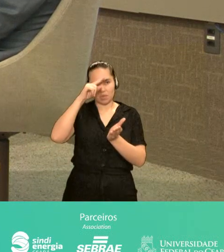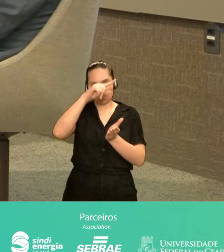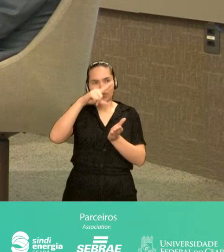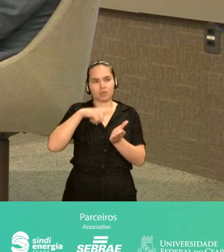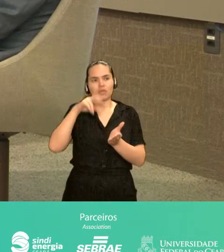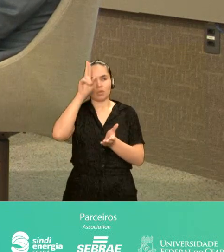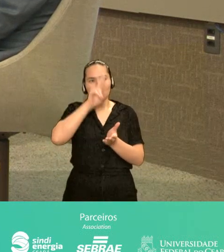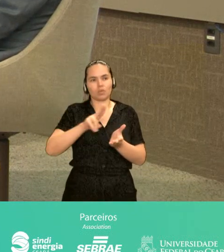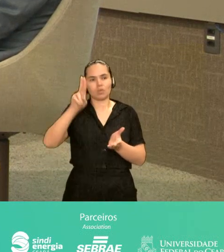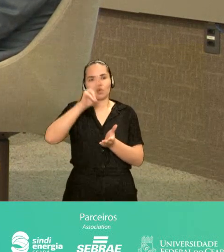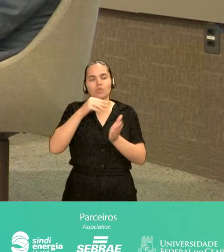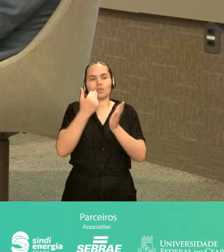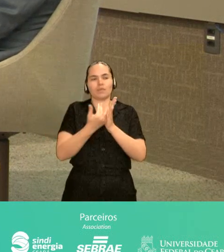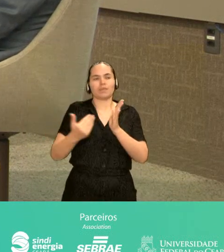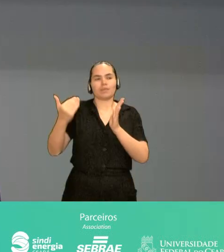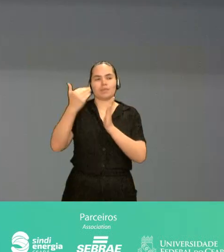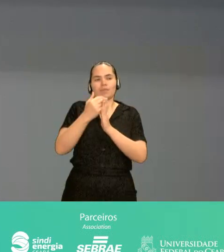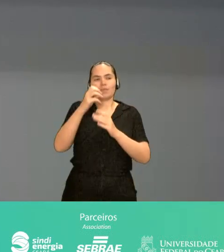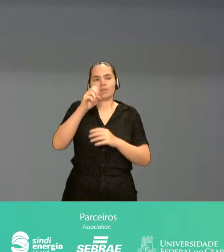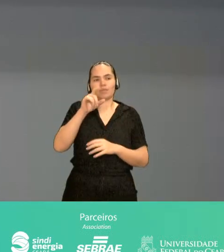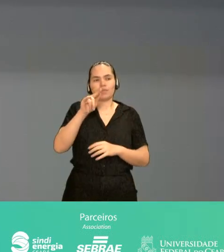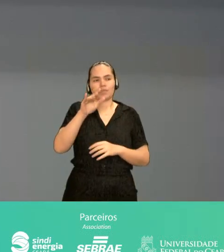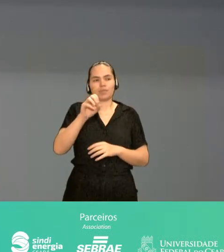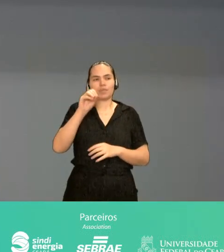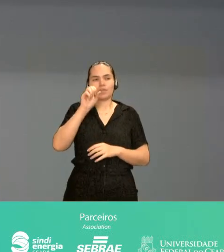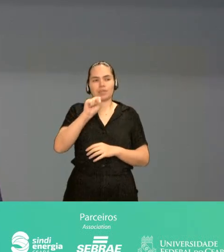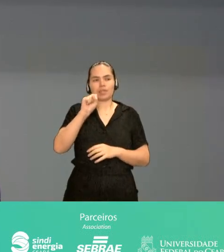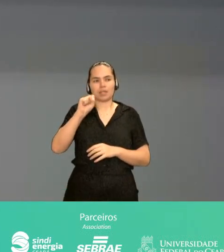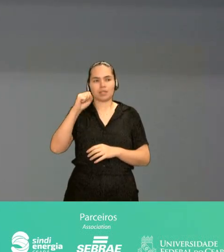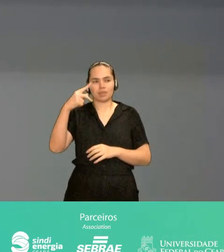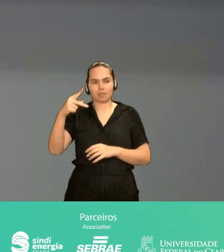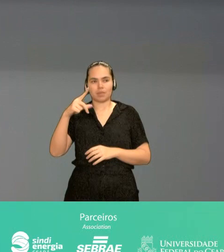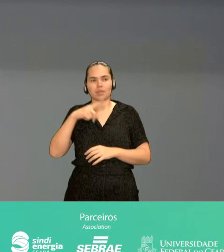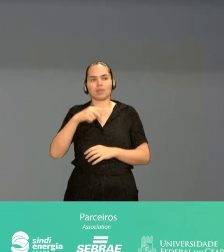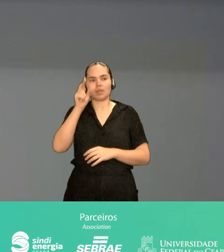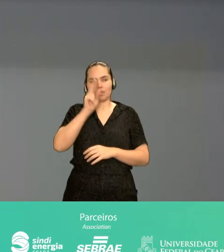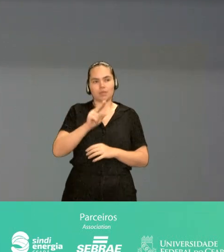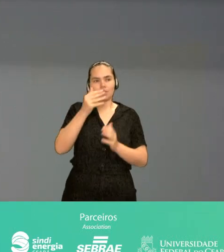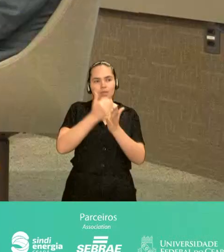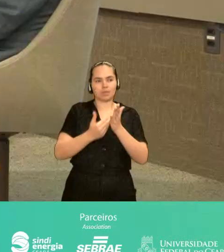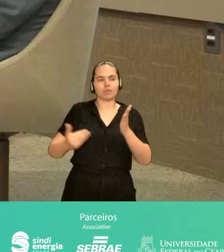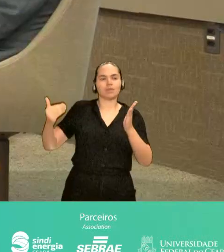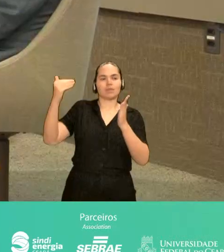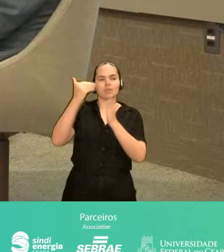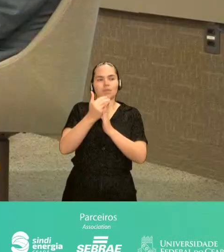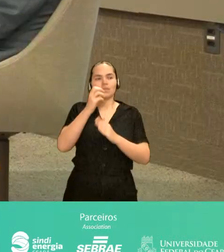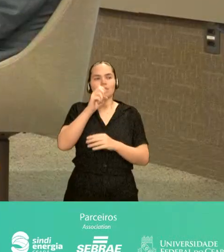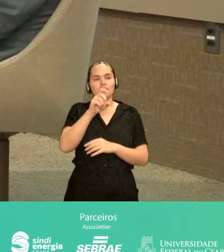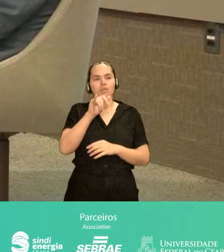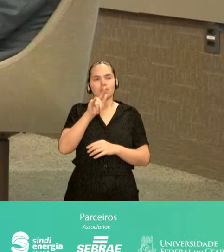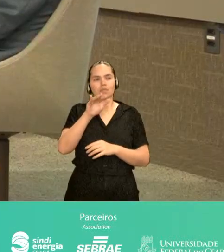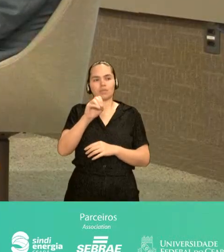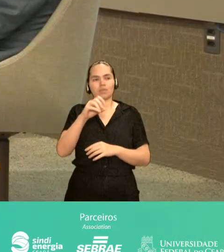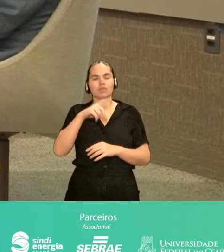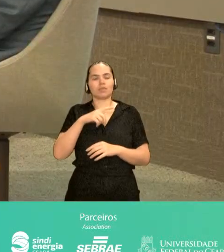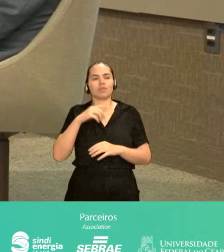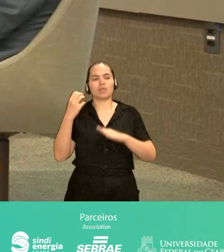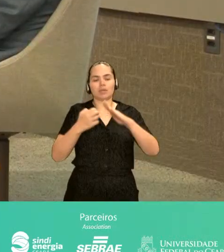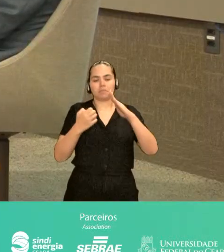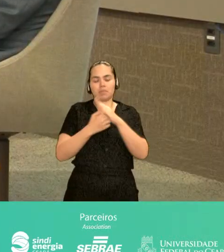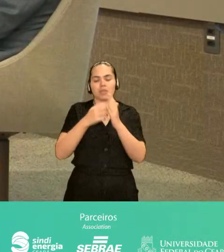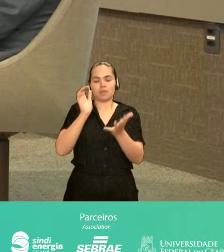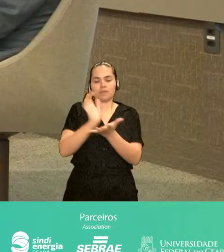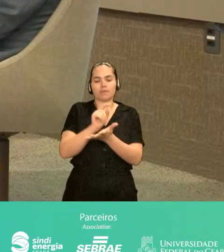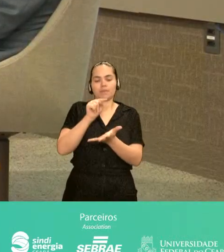milling, the steel mill company, CSP. Yes, and steel mills are a